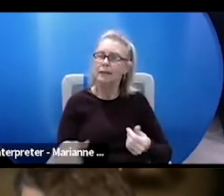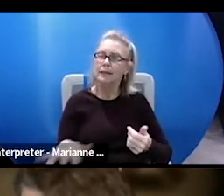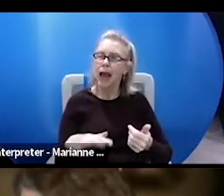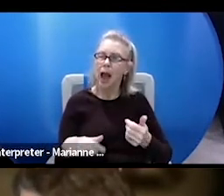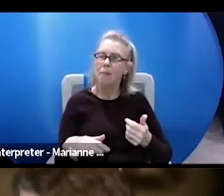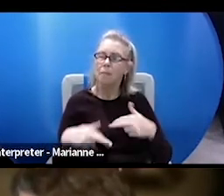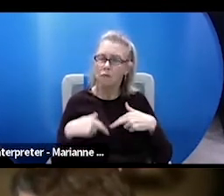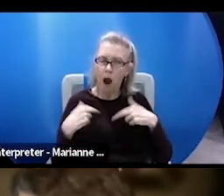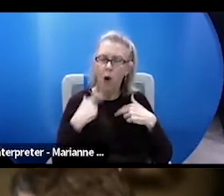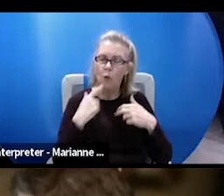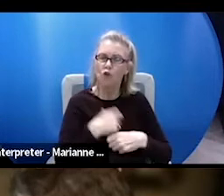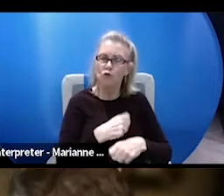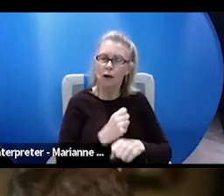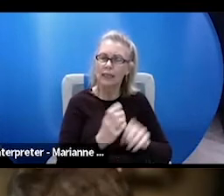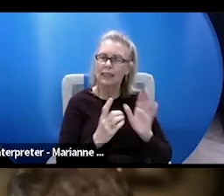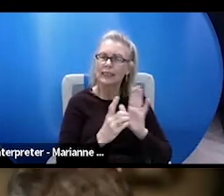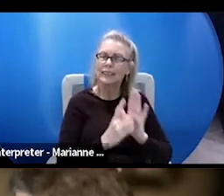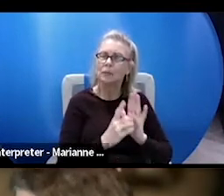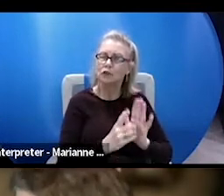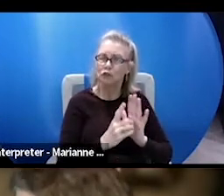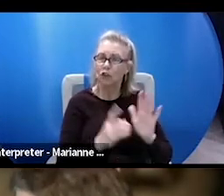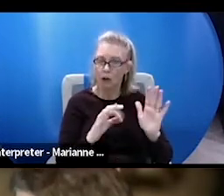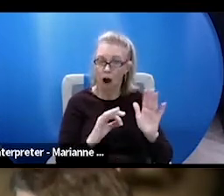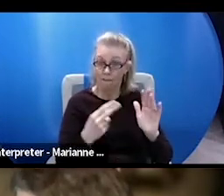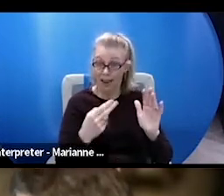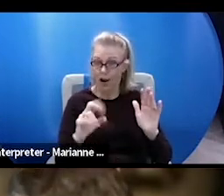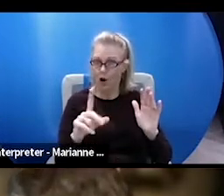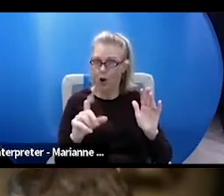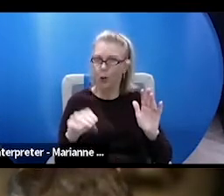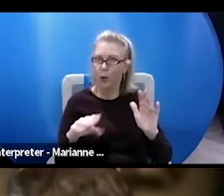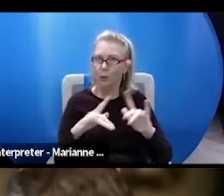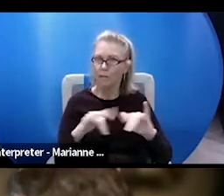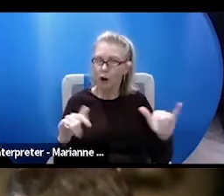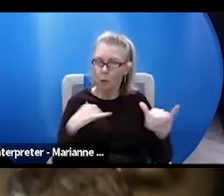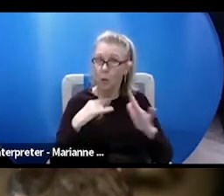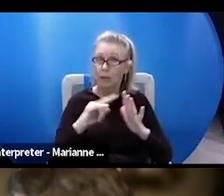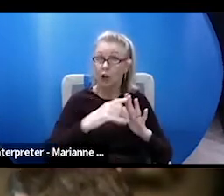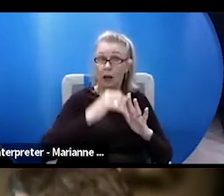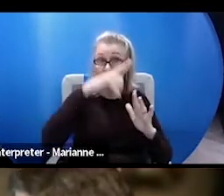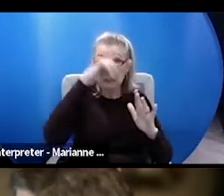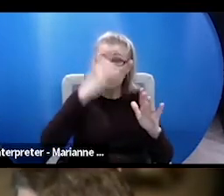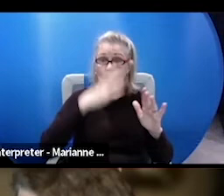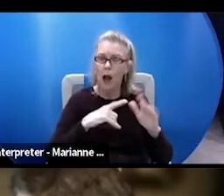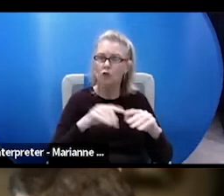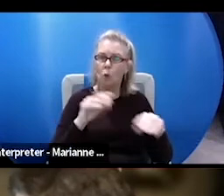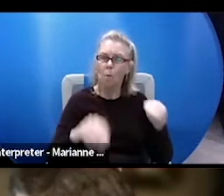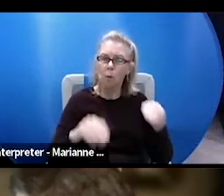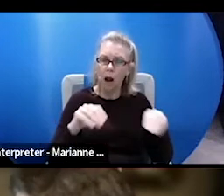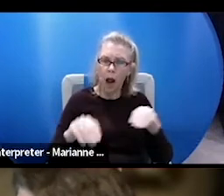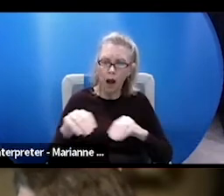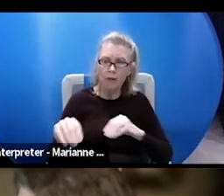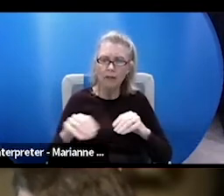a demonstration site of heirloom varieties. Since we will be starting in the summer, I would like to plant the plot with